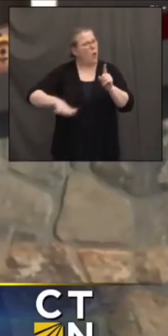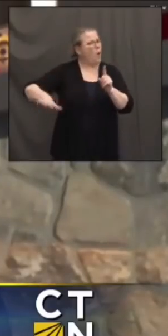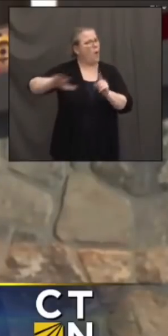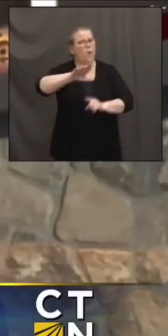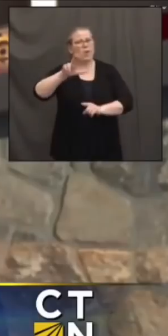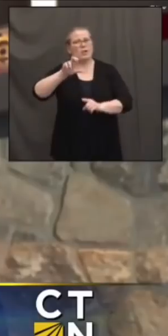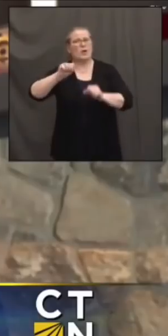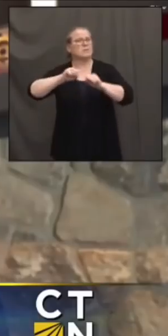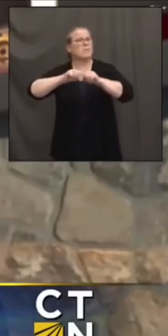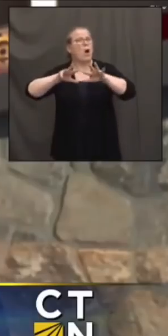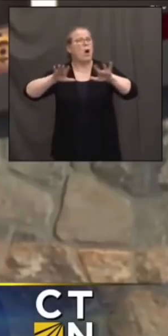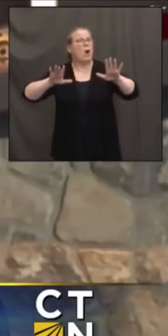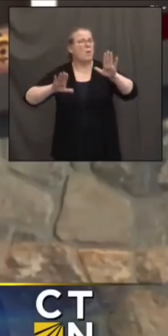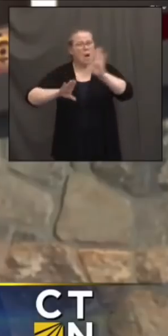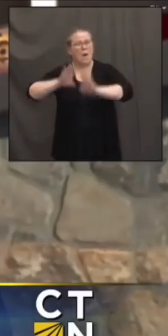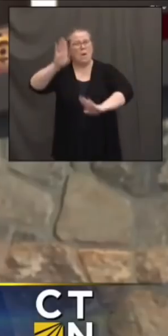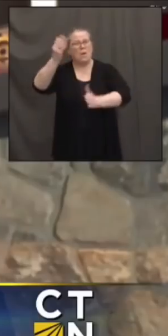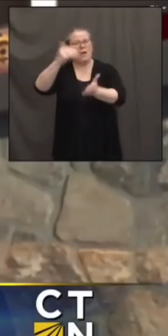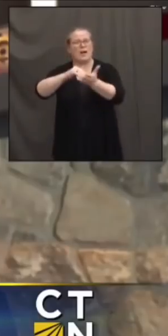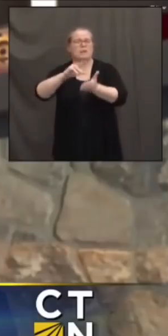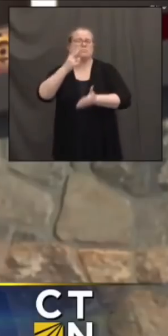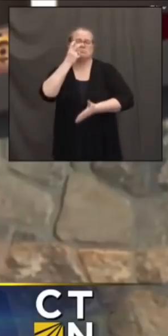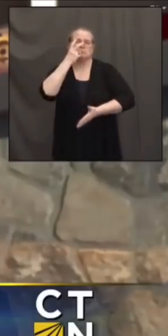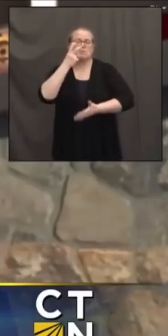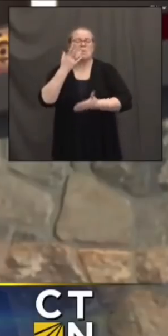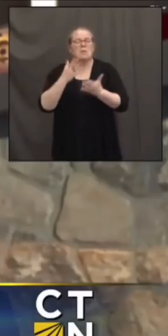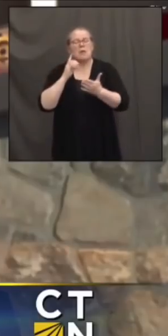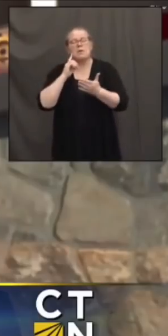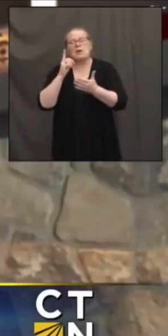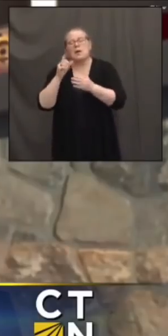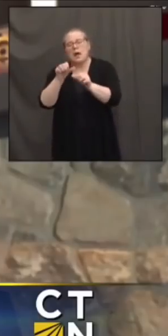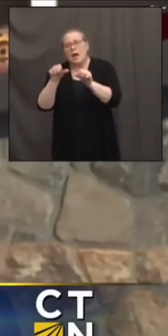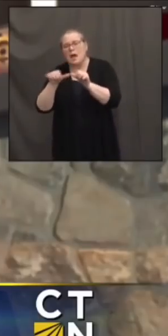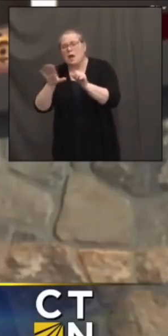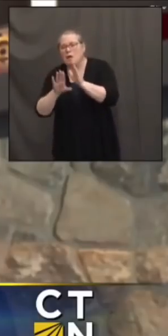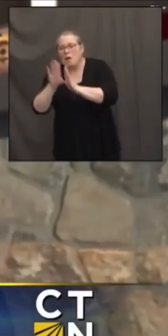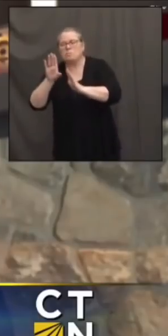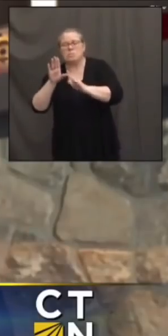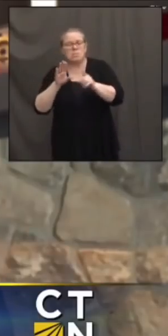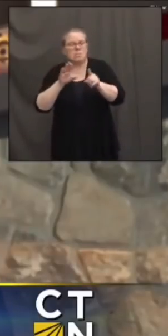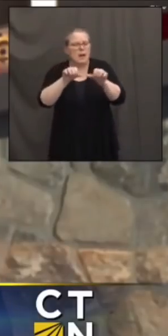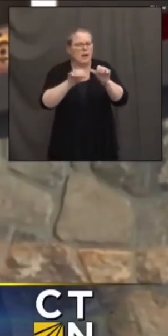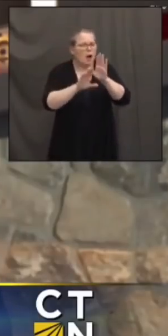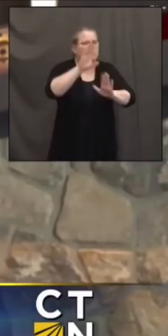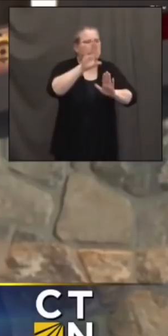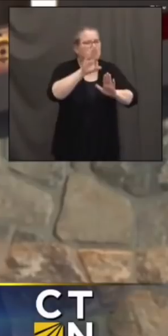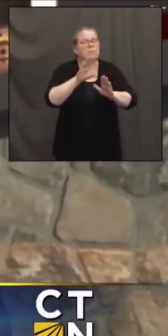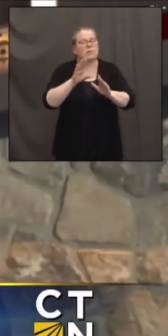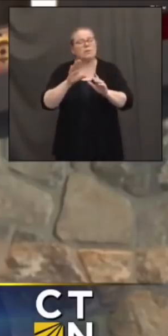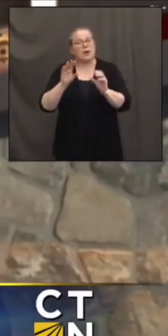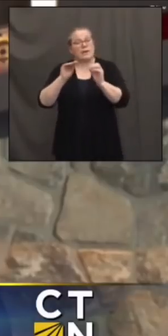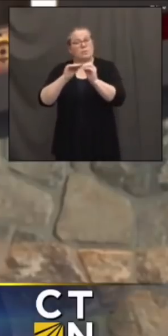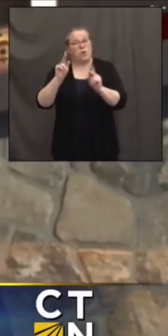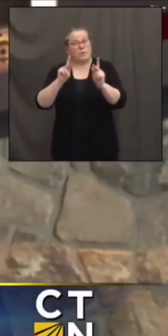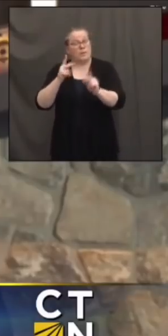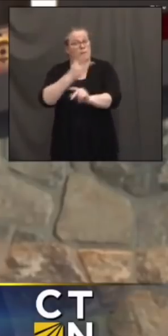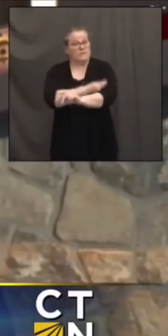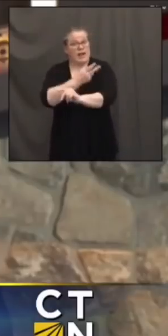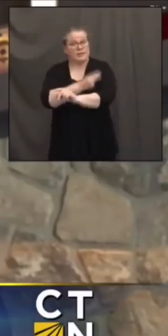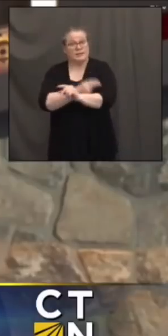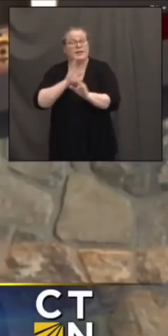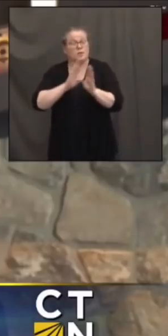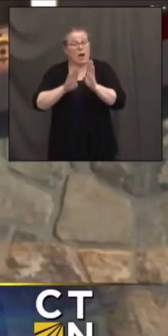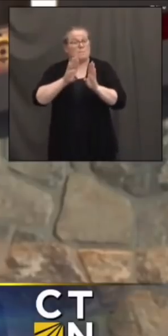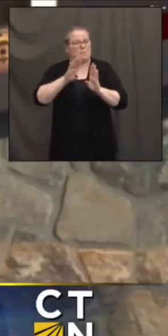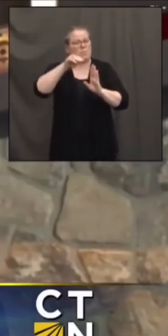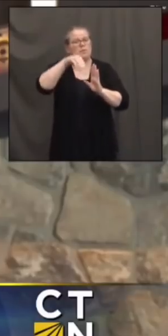may see small upticks in certain parts of the country, and then we'll see continued declines as we get more vaccine into the population. As